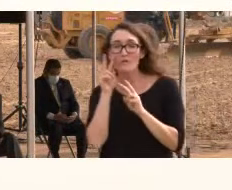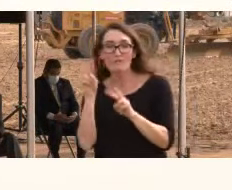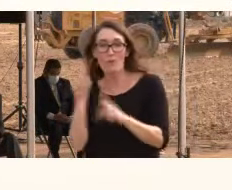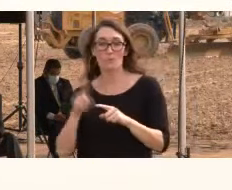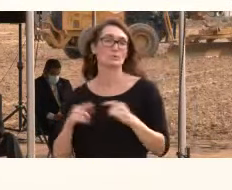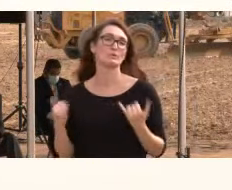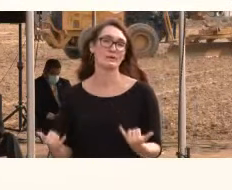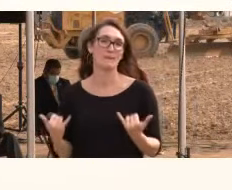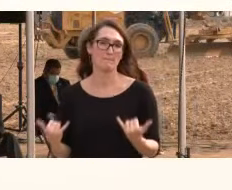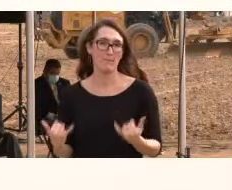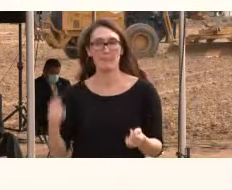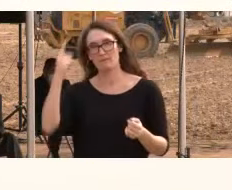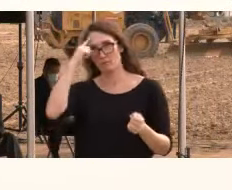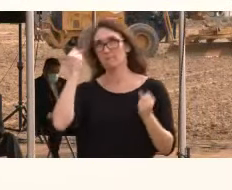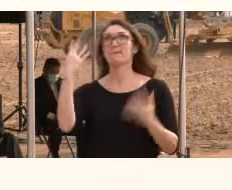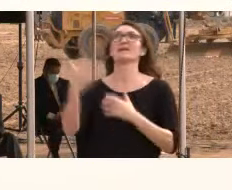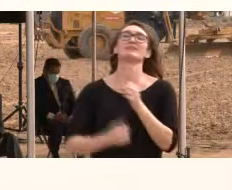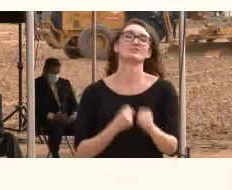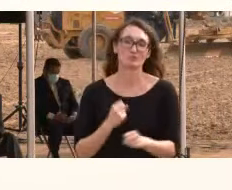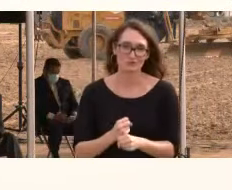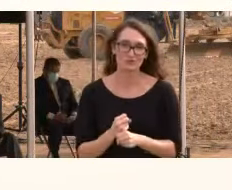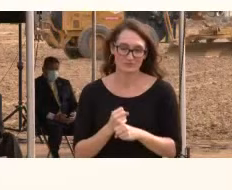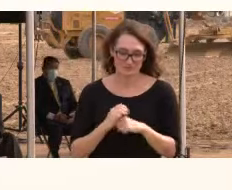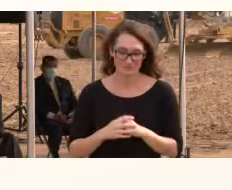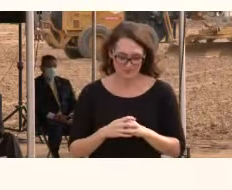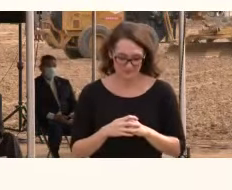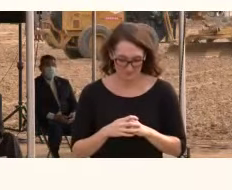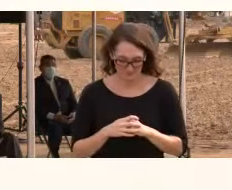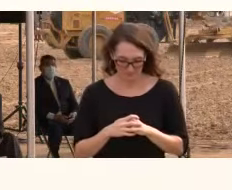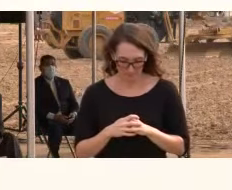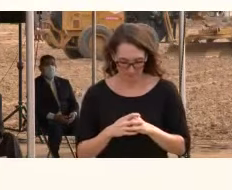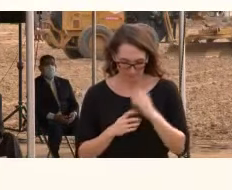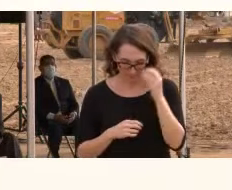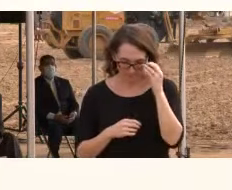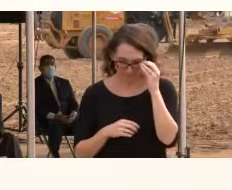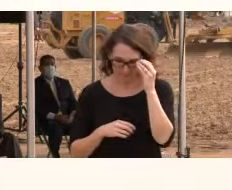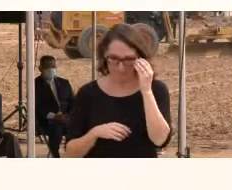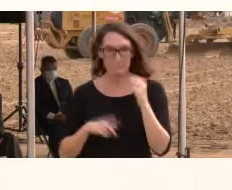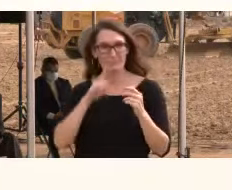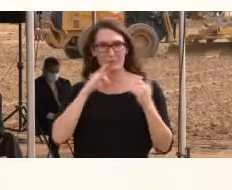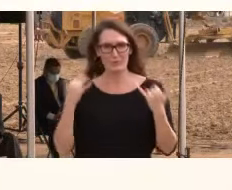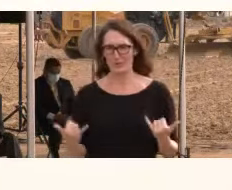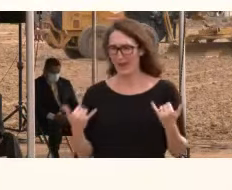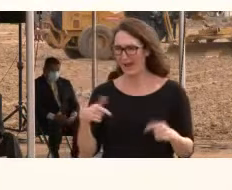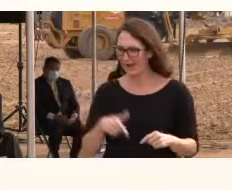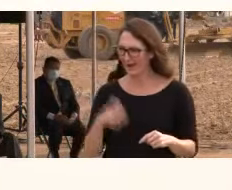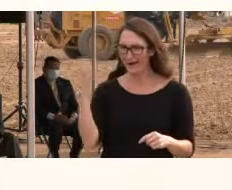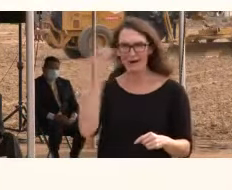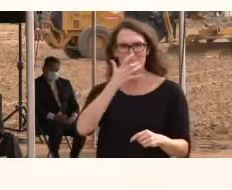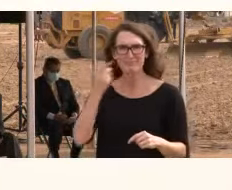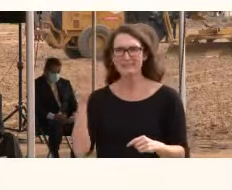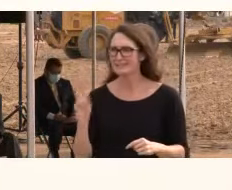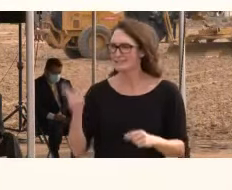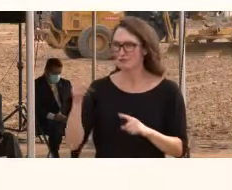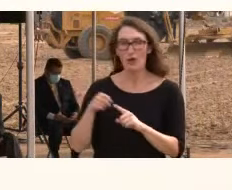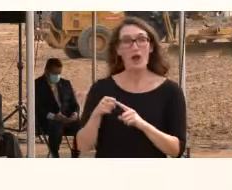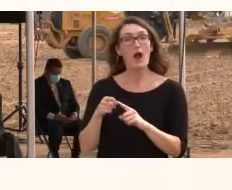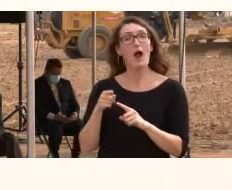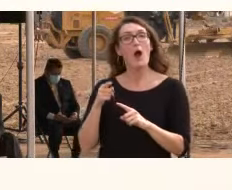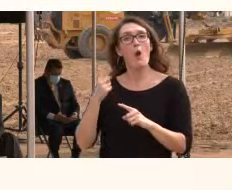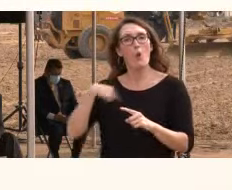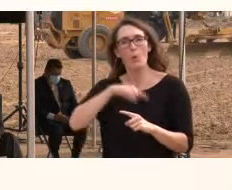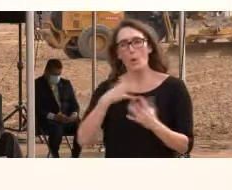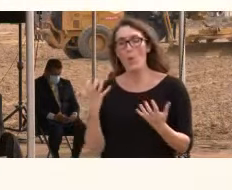this day for a very long time. Today represents an important milestone to the solutions for improving West